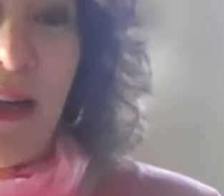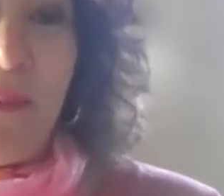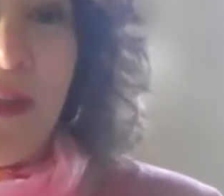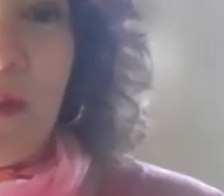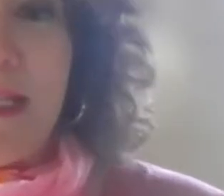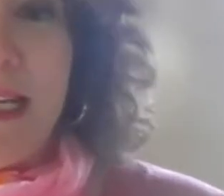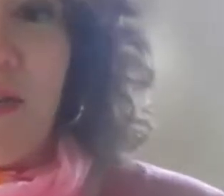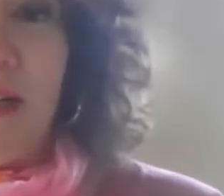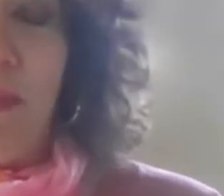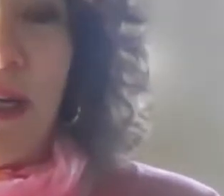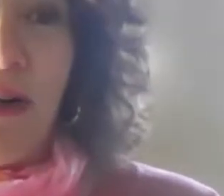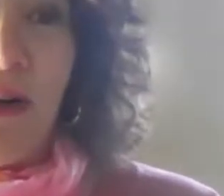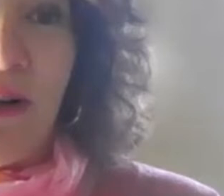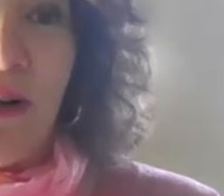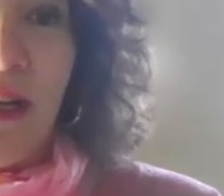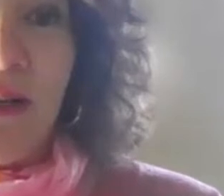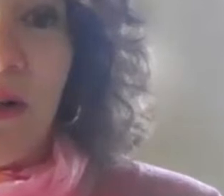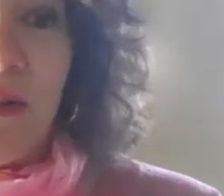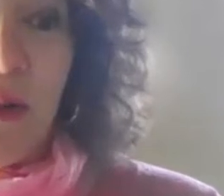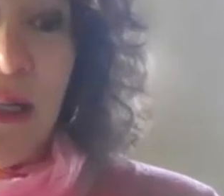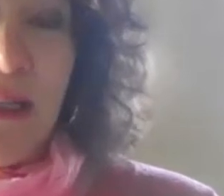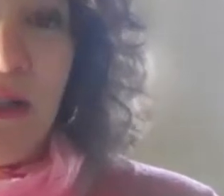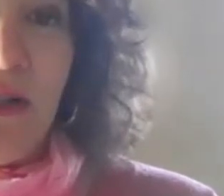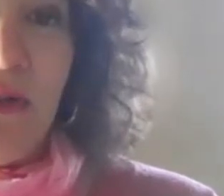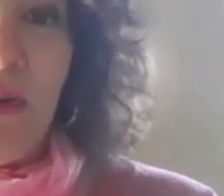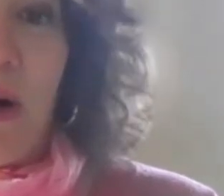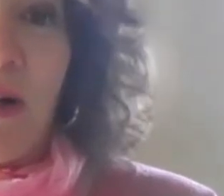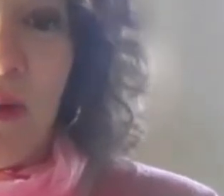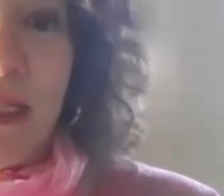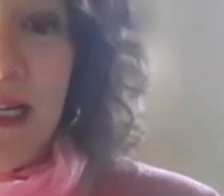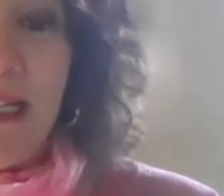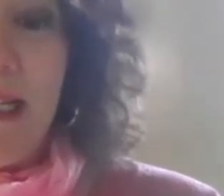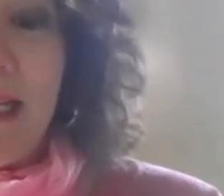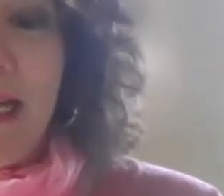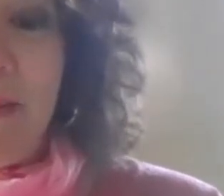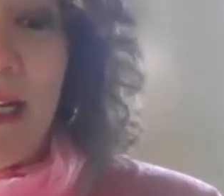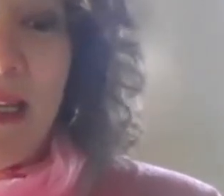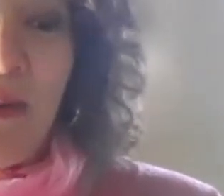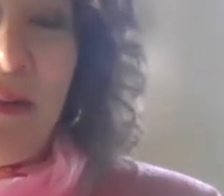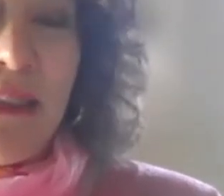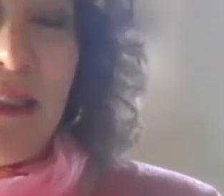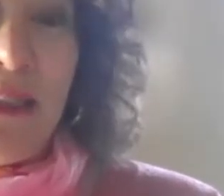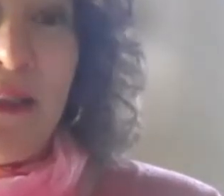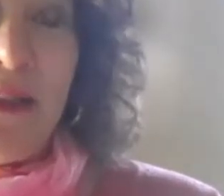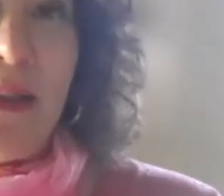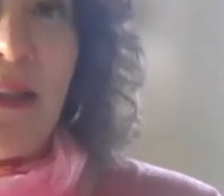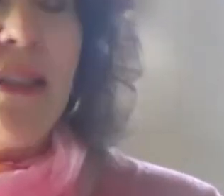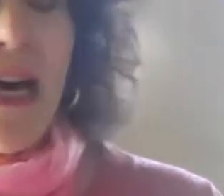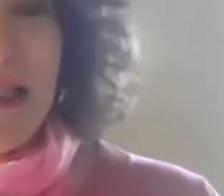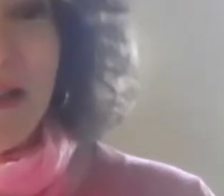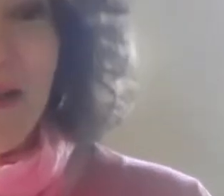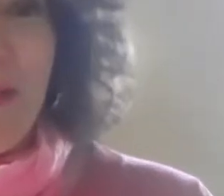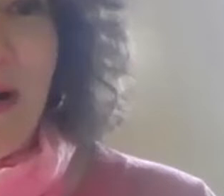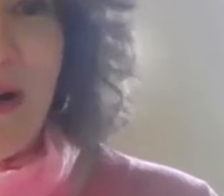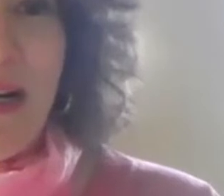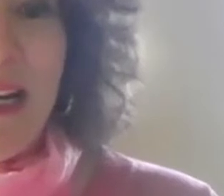on this presentation and bringing her and her experience to our community. And I think we have a lot